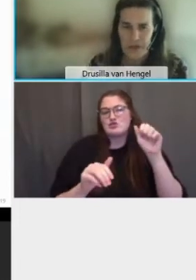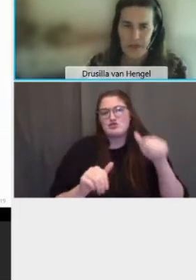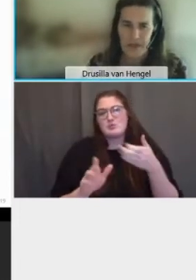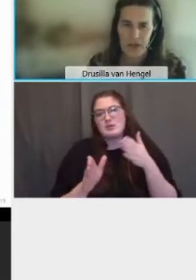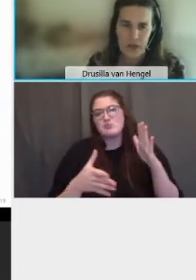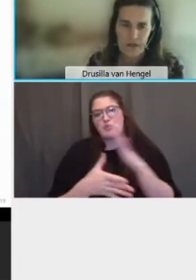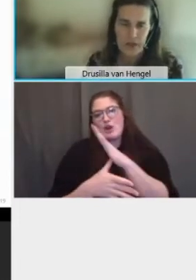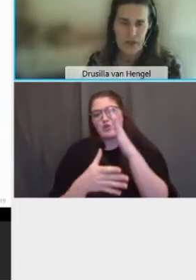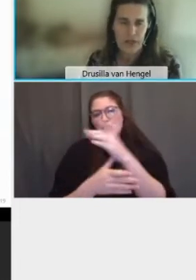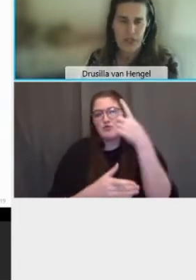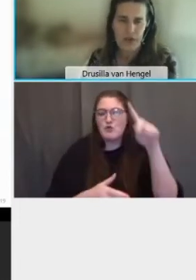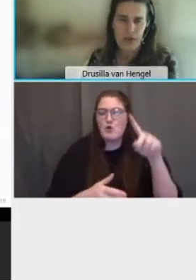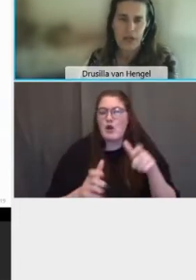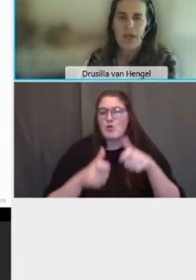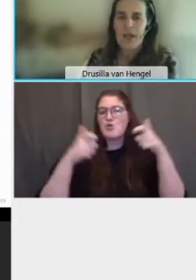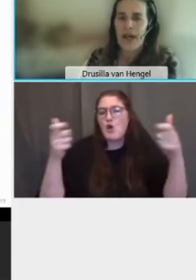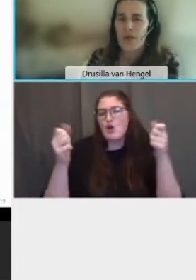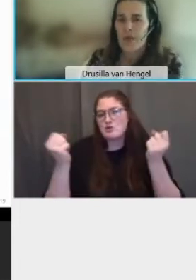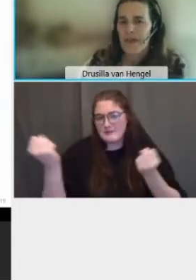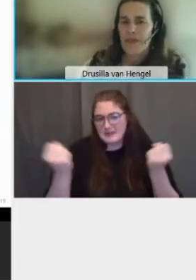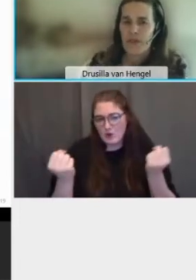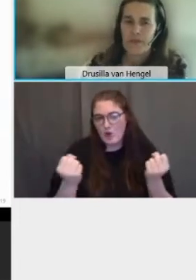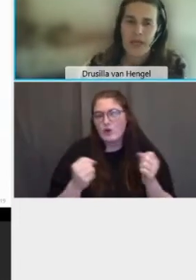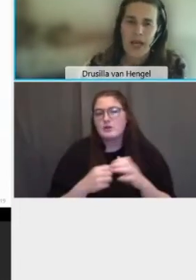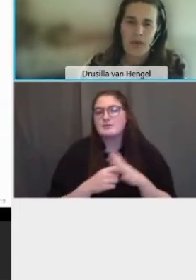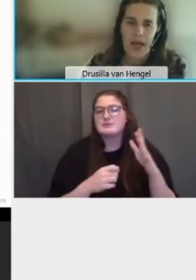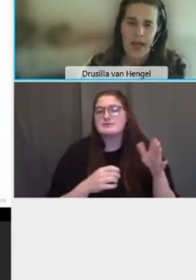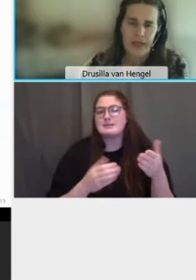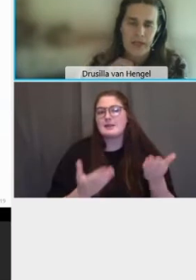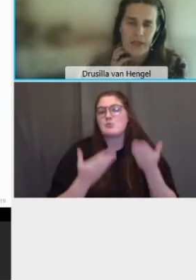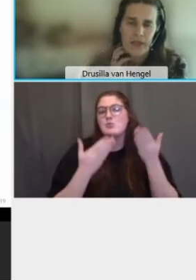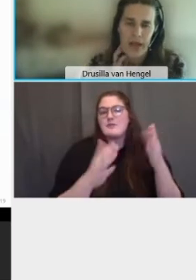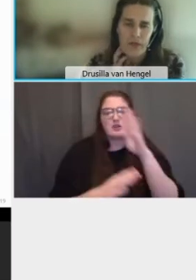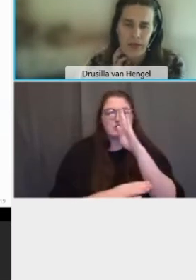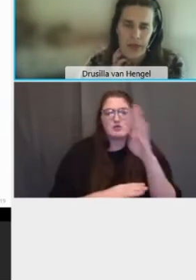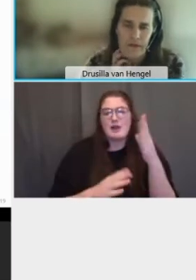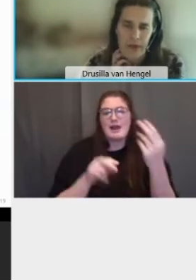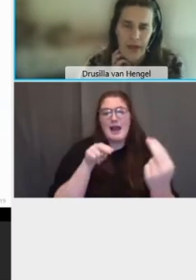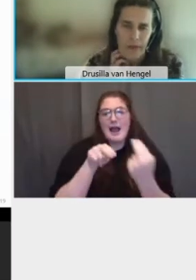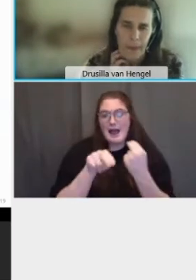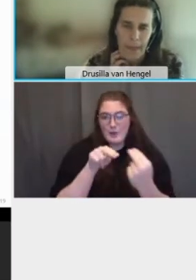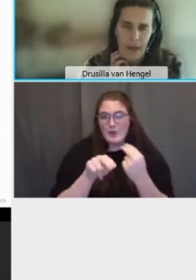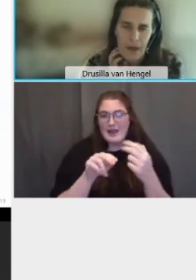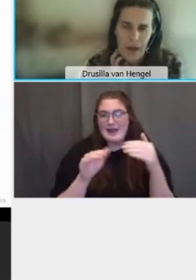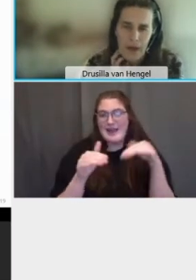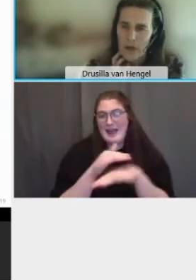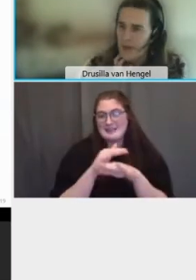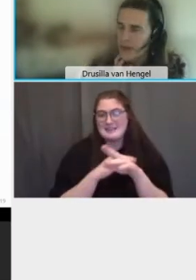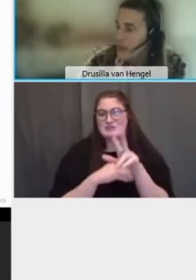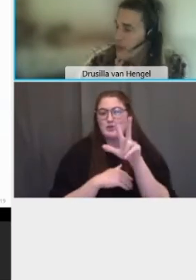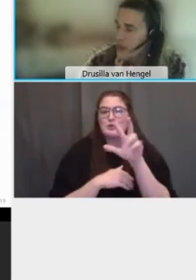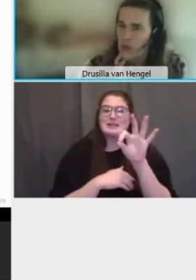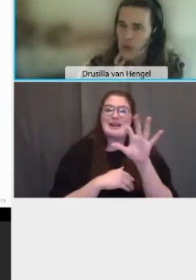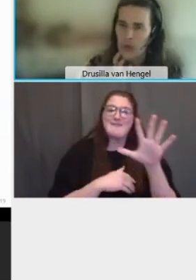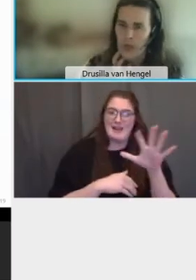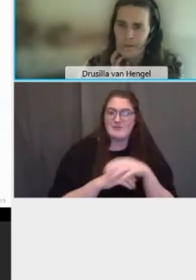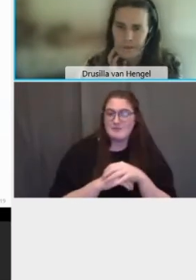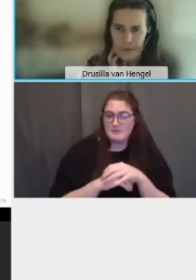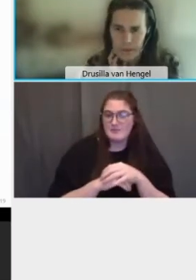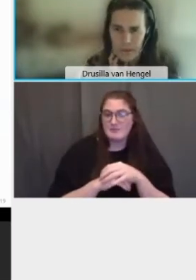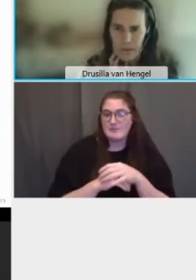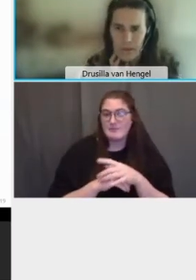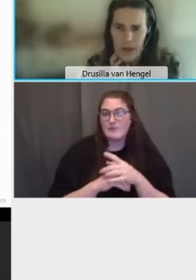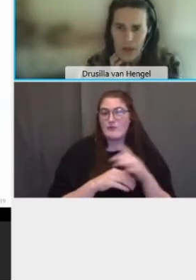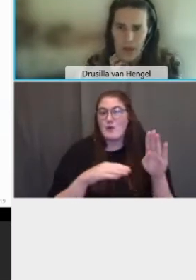passenger vehicles and larger vehicles in general, as it provides direct highway access to the I-395. Under a business as